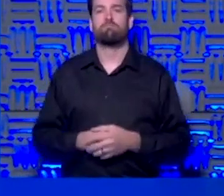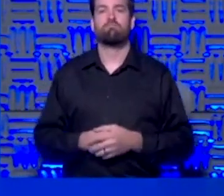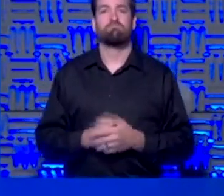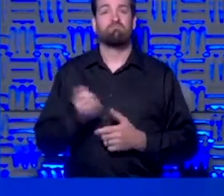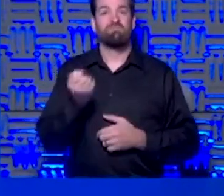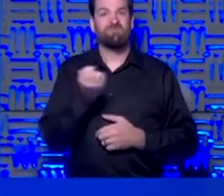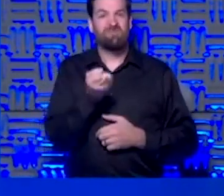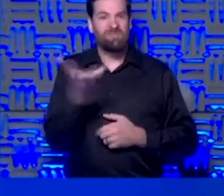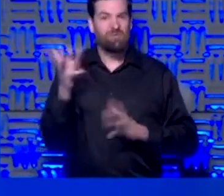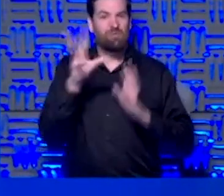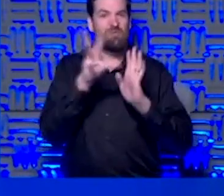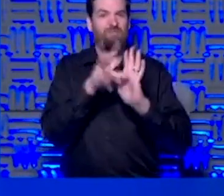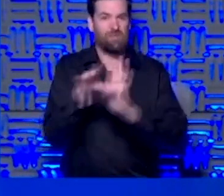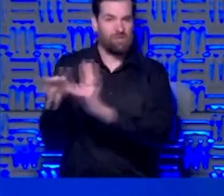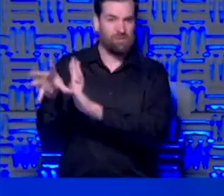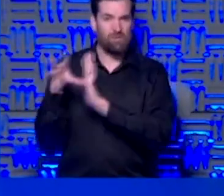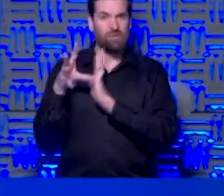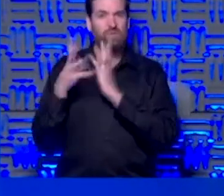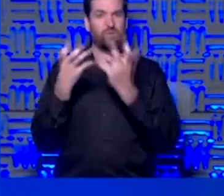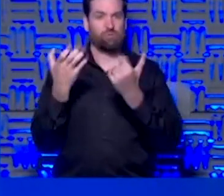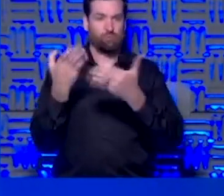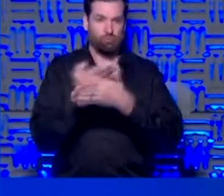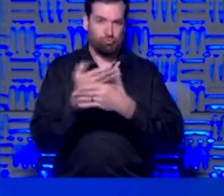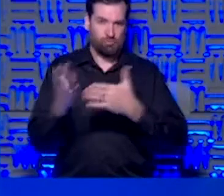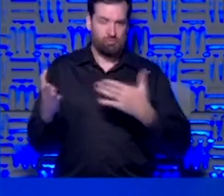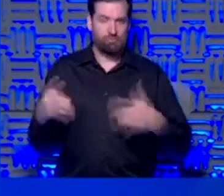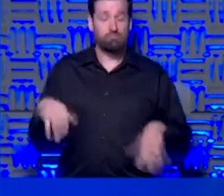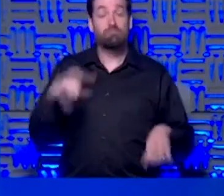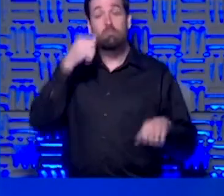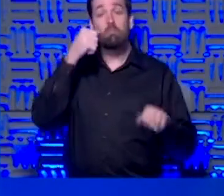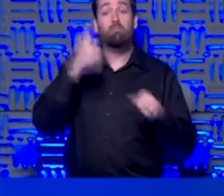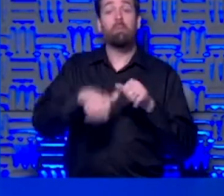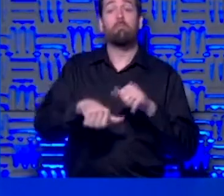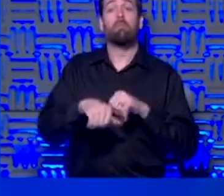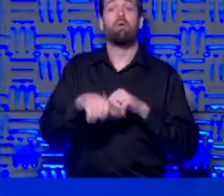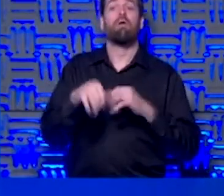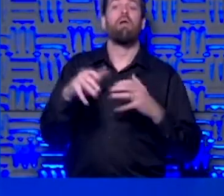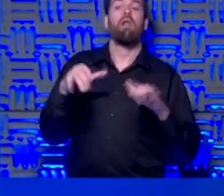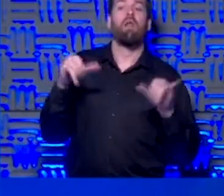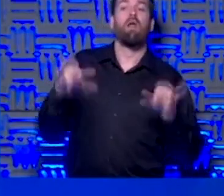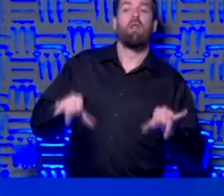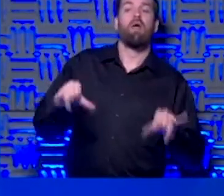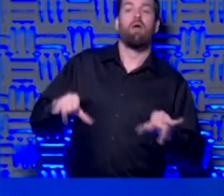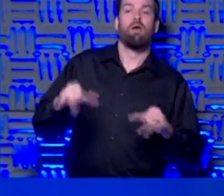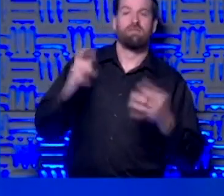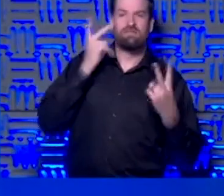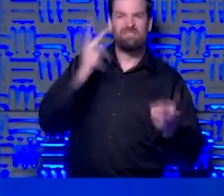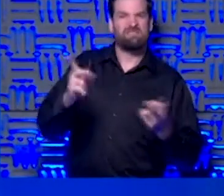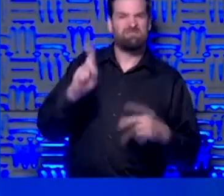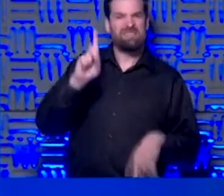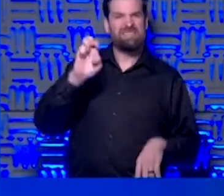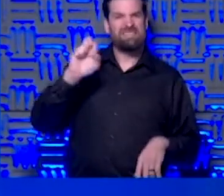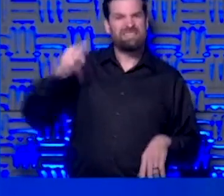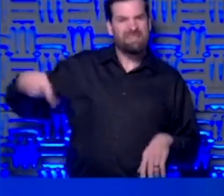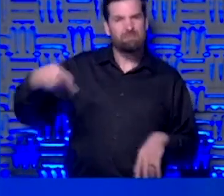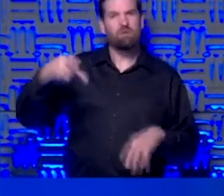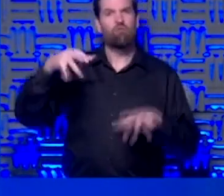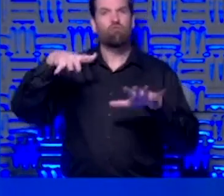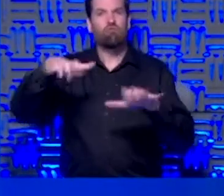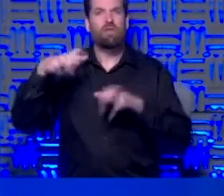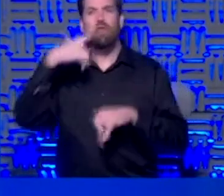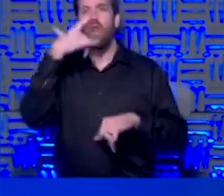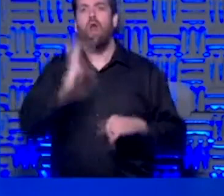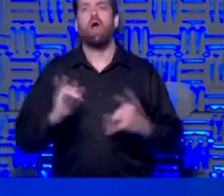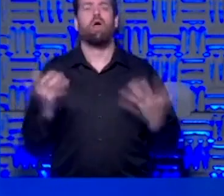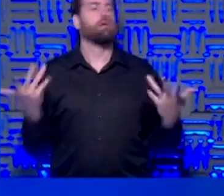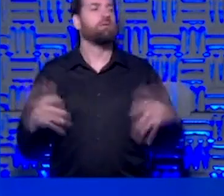special videos that we want to show you. And then remember, hang out so we can talk about what a deep freeze looks like. So what's our